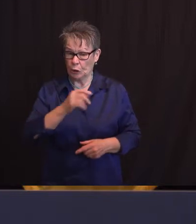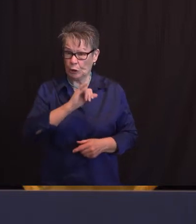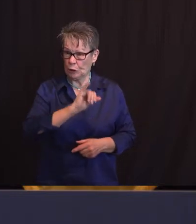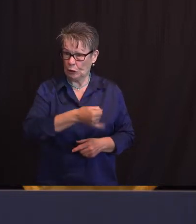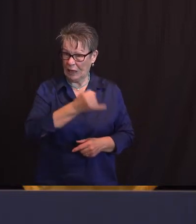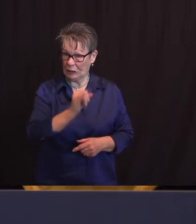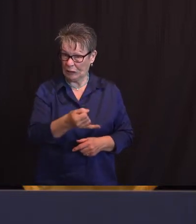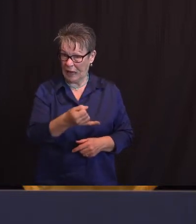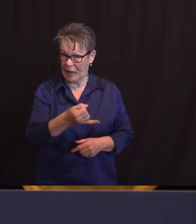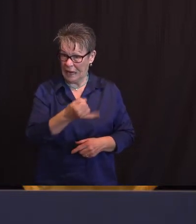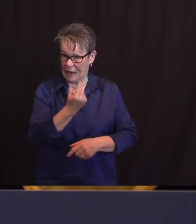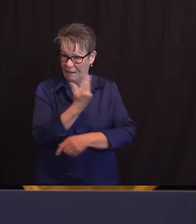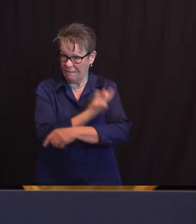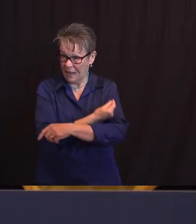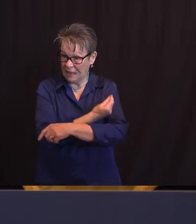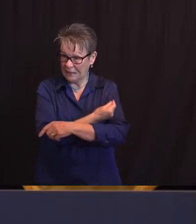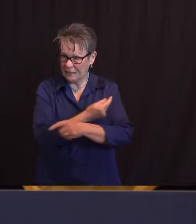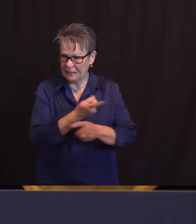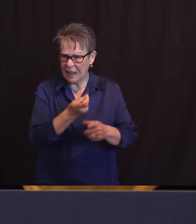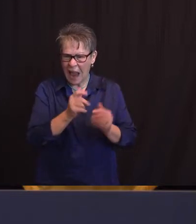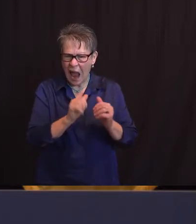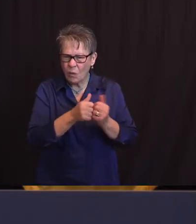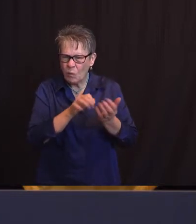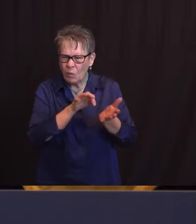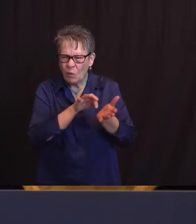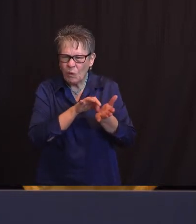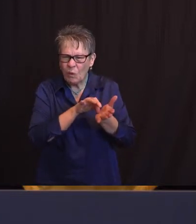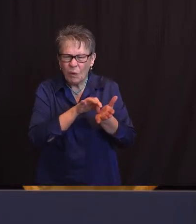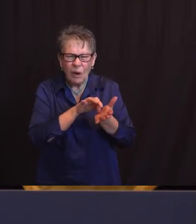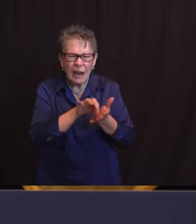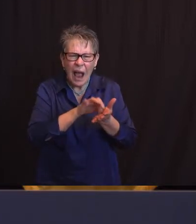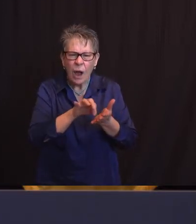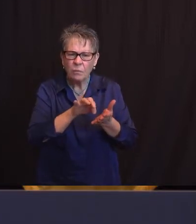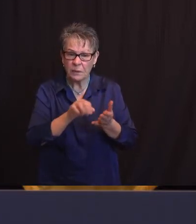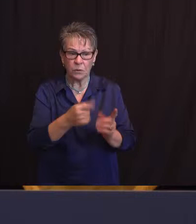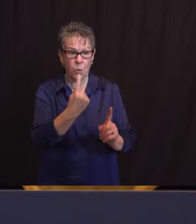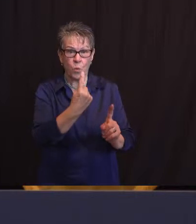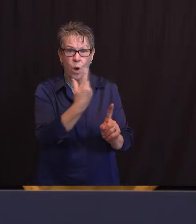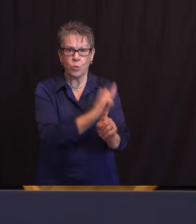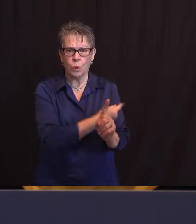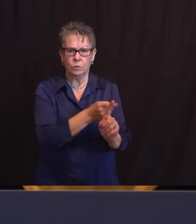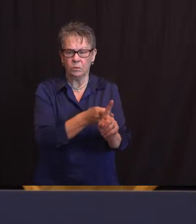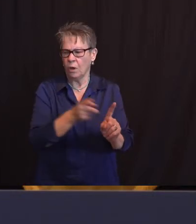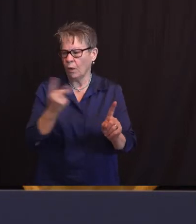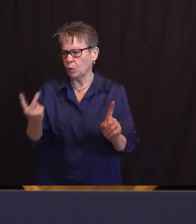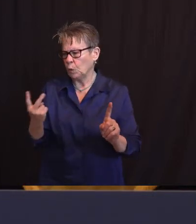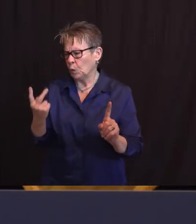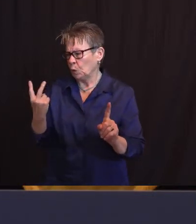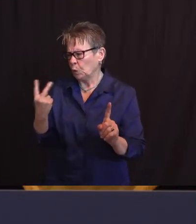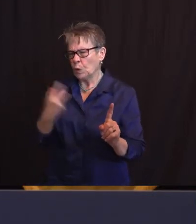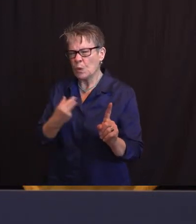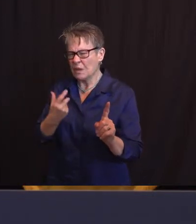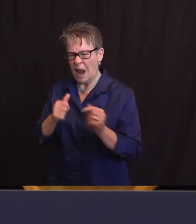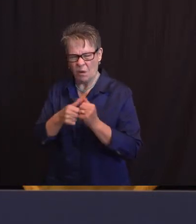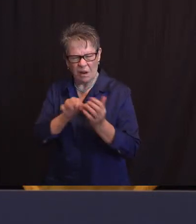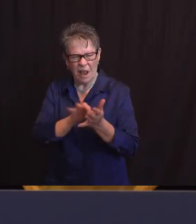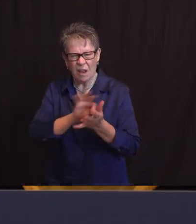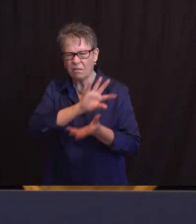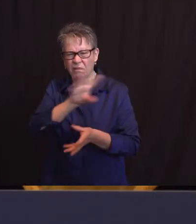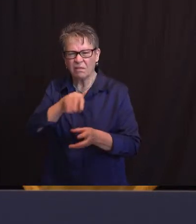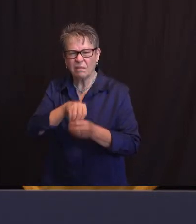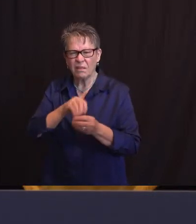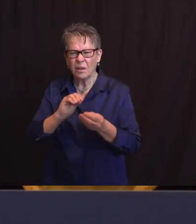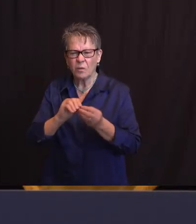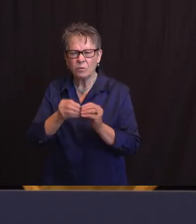fully vaccinated section. Is that it? Yeah. I can't give you a specific date, Judy, of when everyone's going to be eligible, but it's not